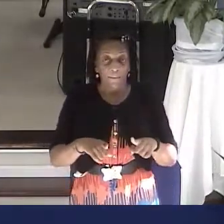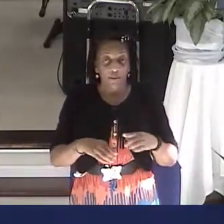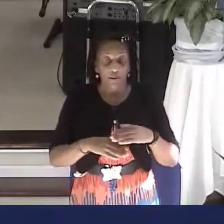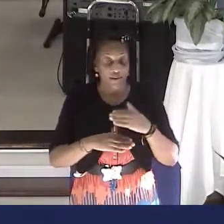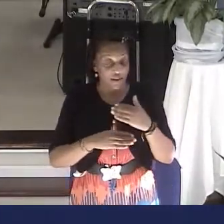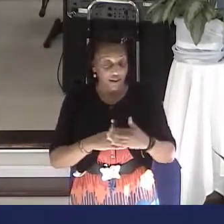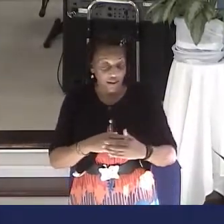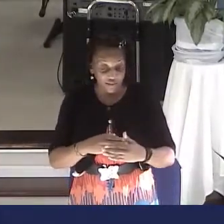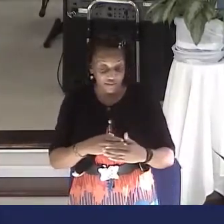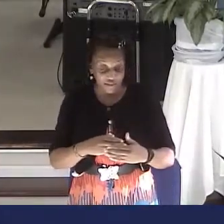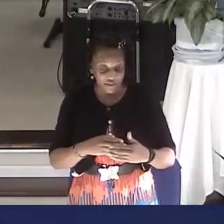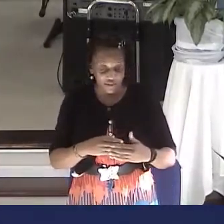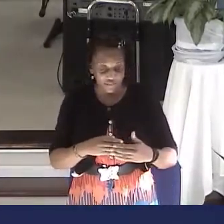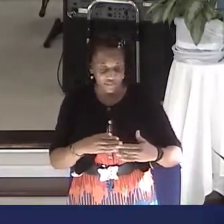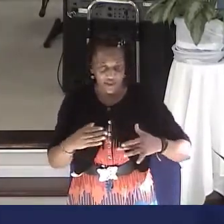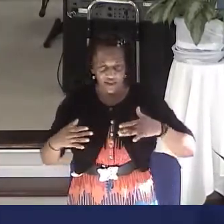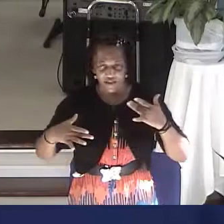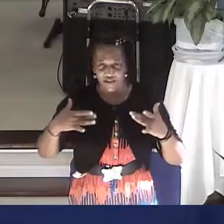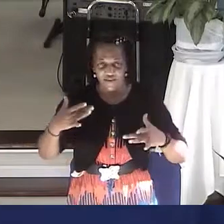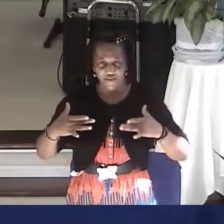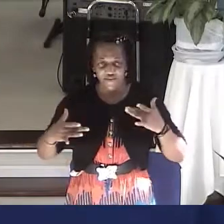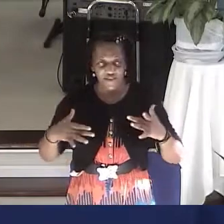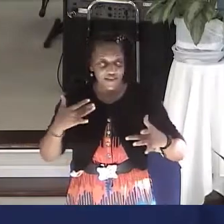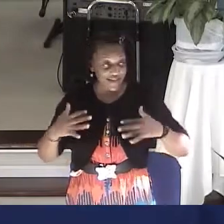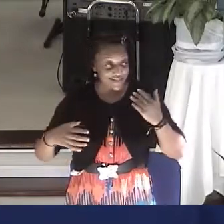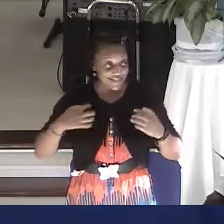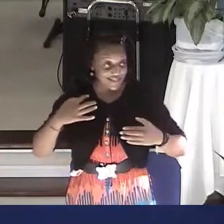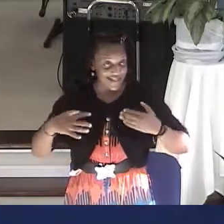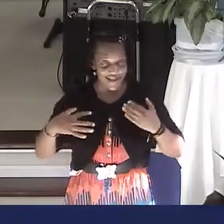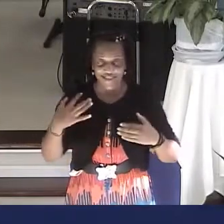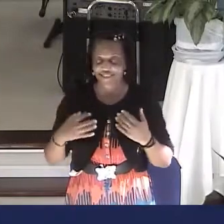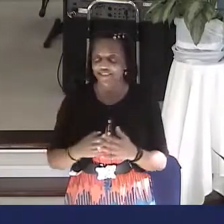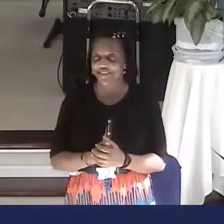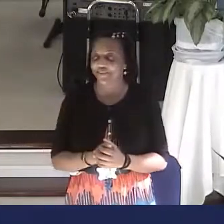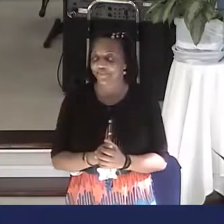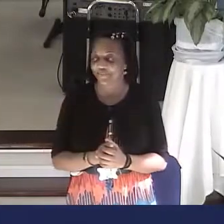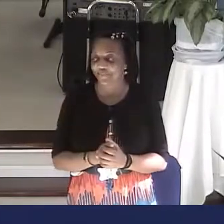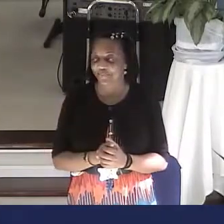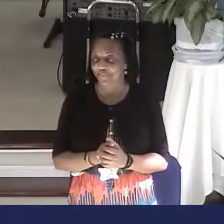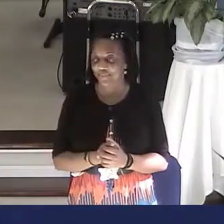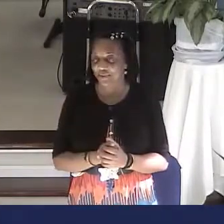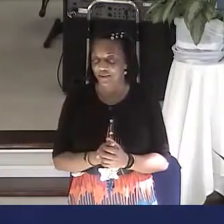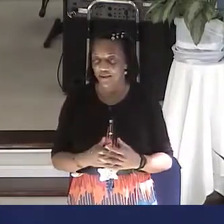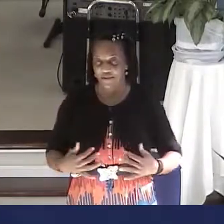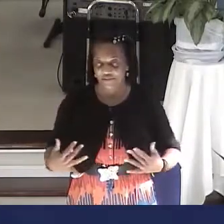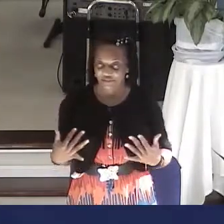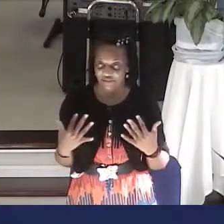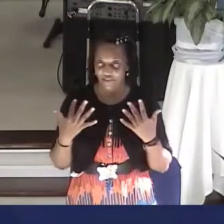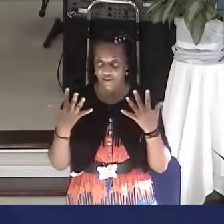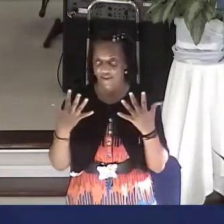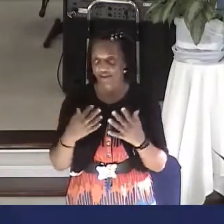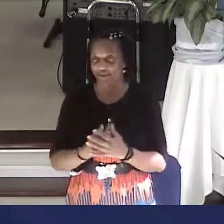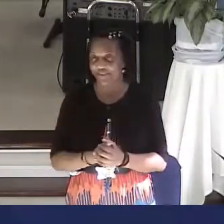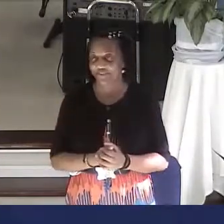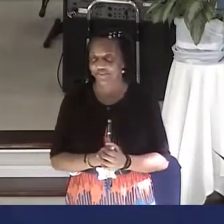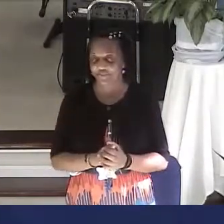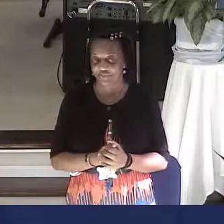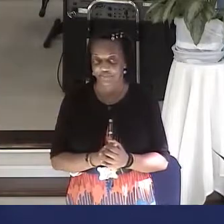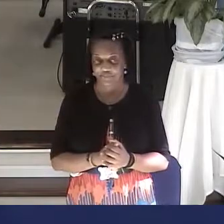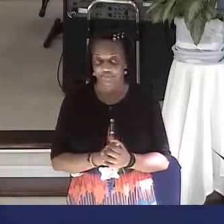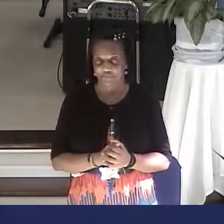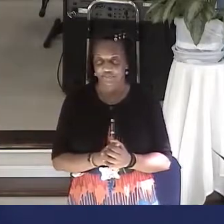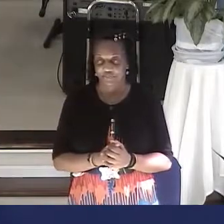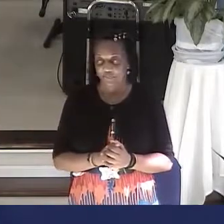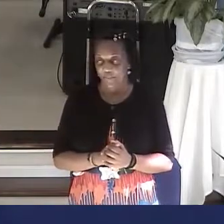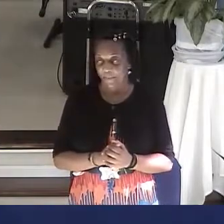But guess what? We have DRM and we have to stay in. And you realize that as much as we want to come